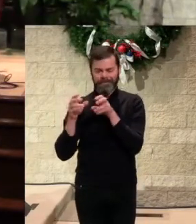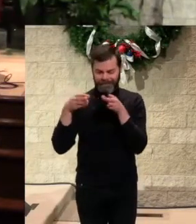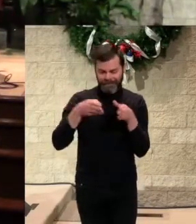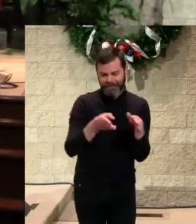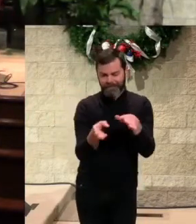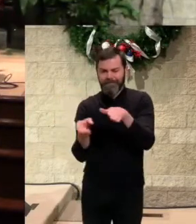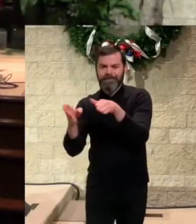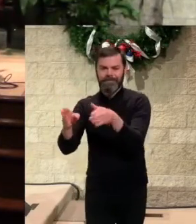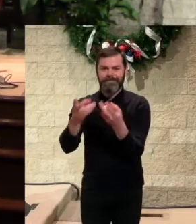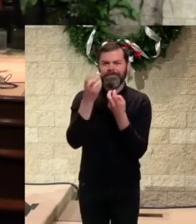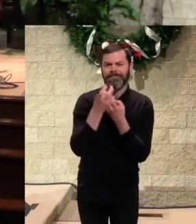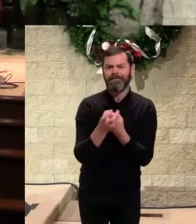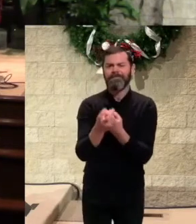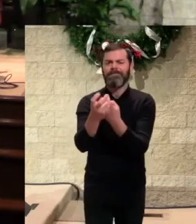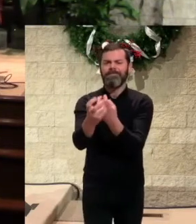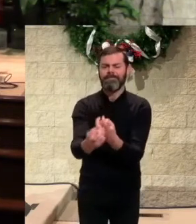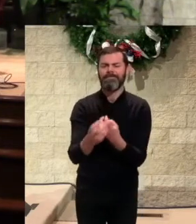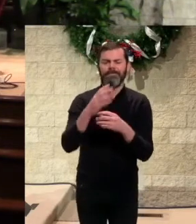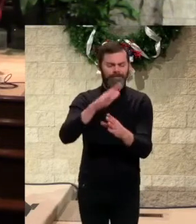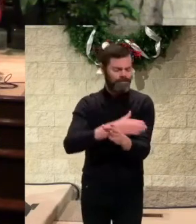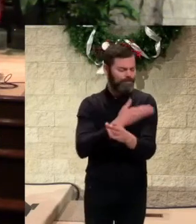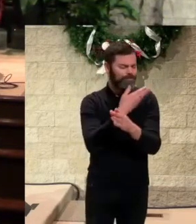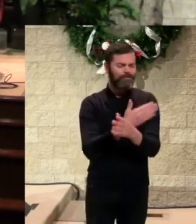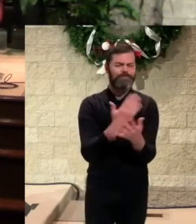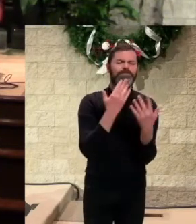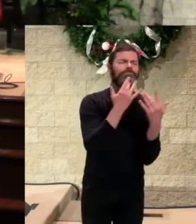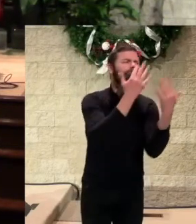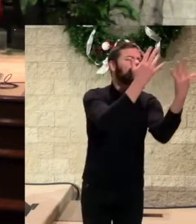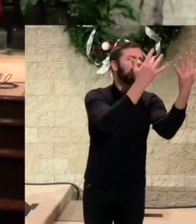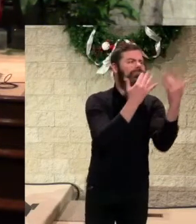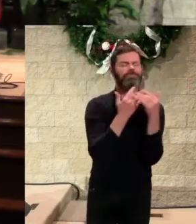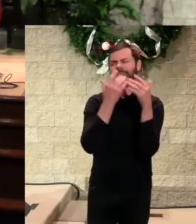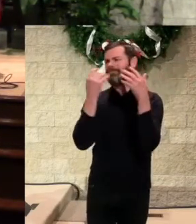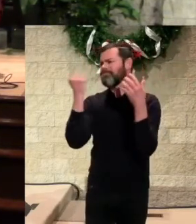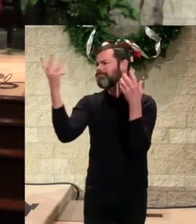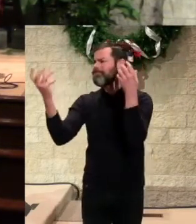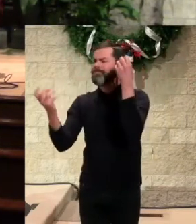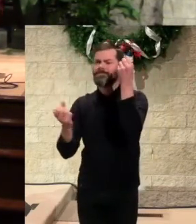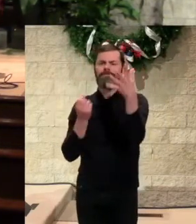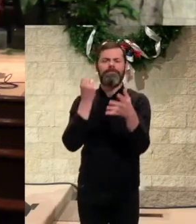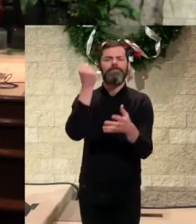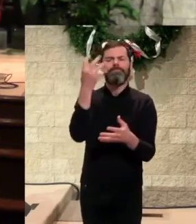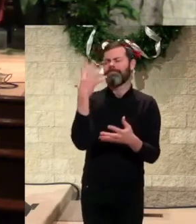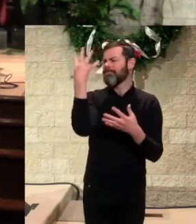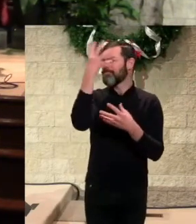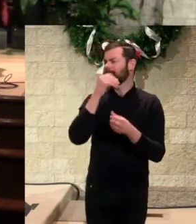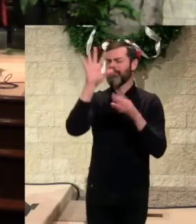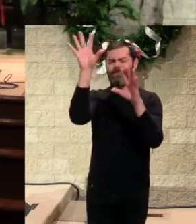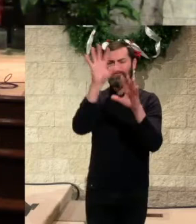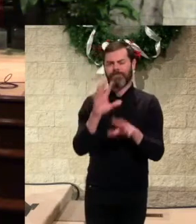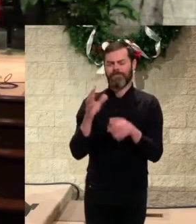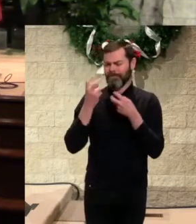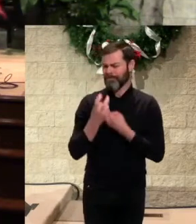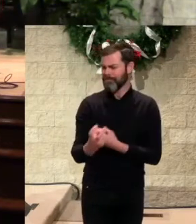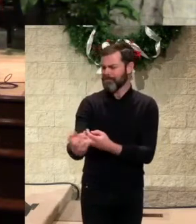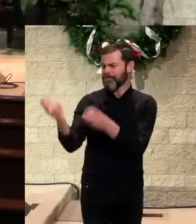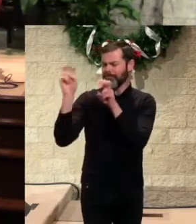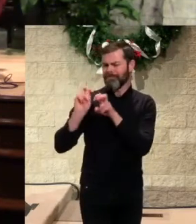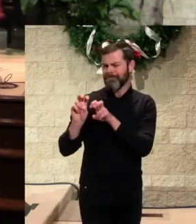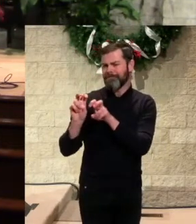us and sing a chorus or two. Come on, it's lovely weather for a sleigh ride together with you.